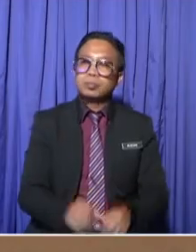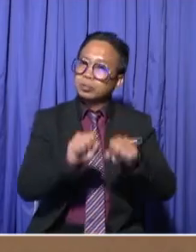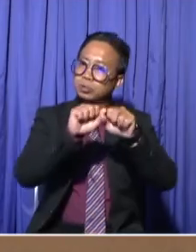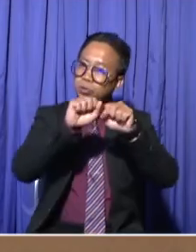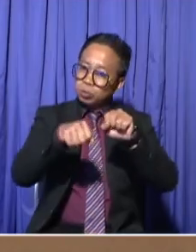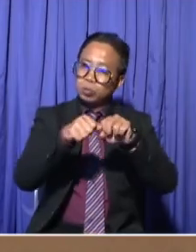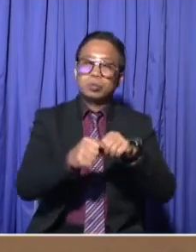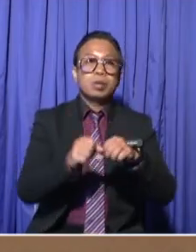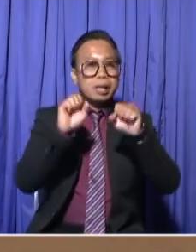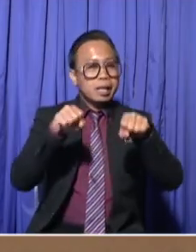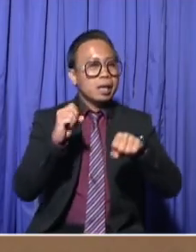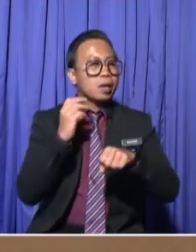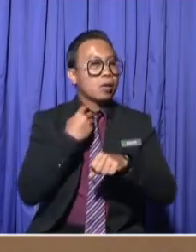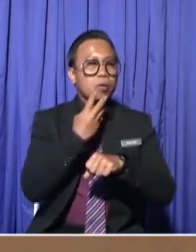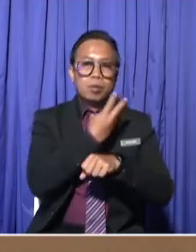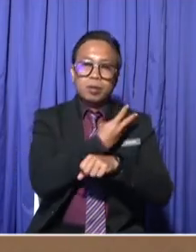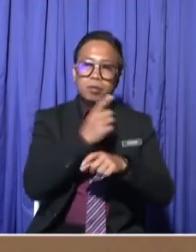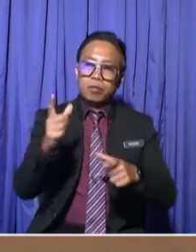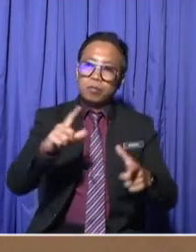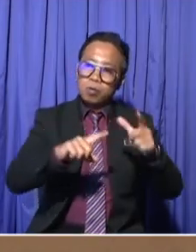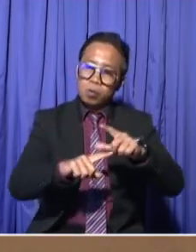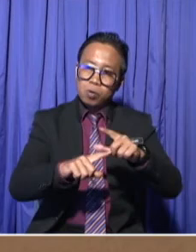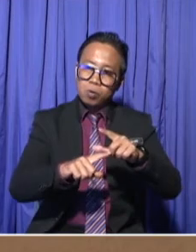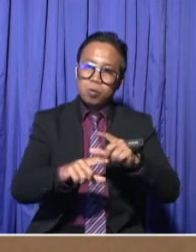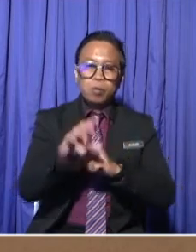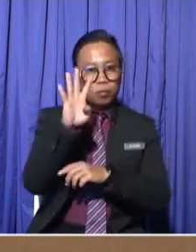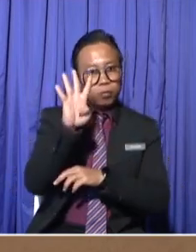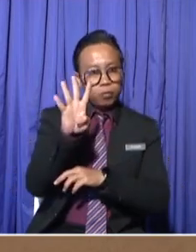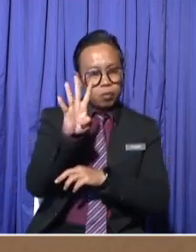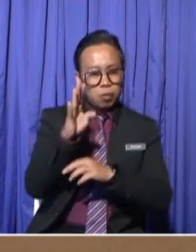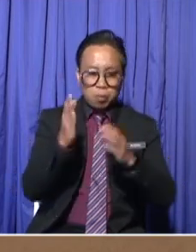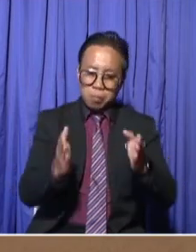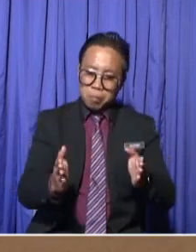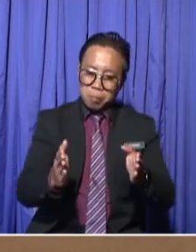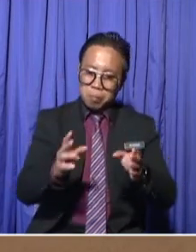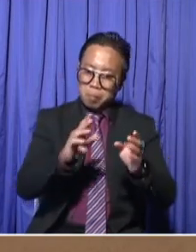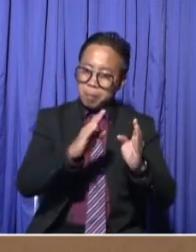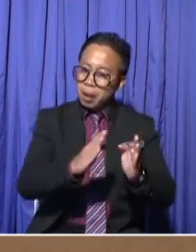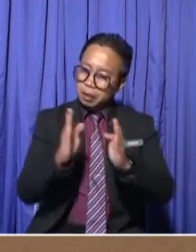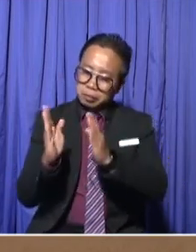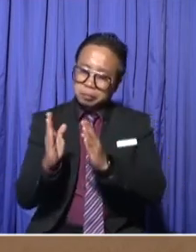So, can you fold it into 4 equal parts?